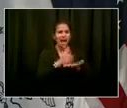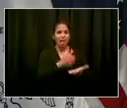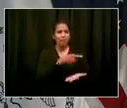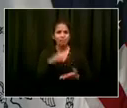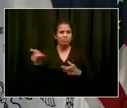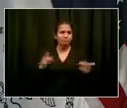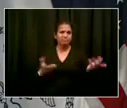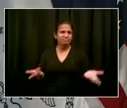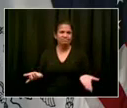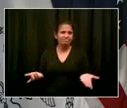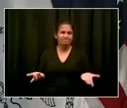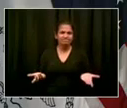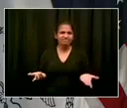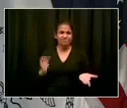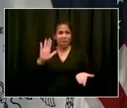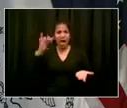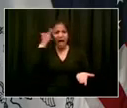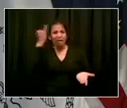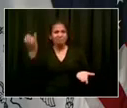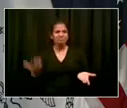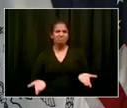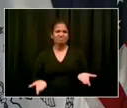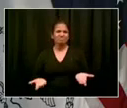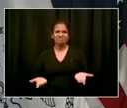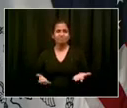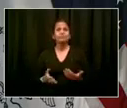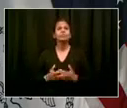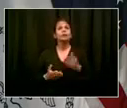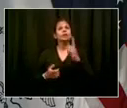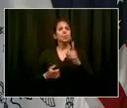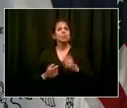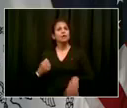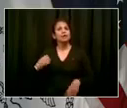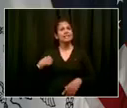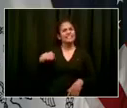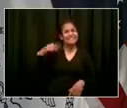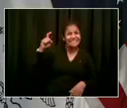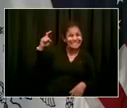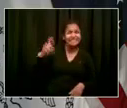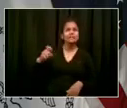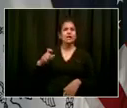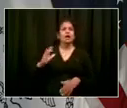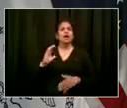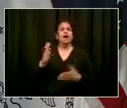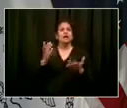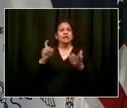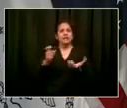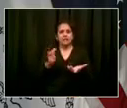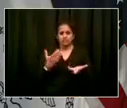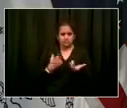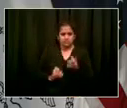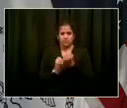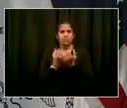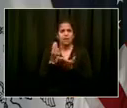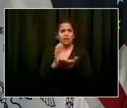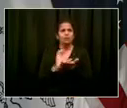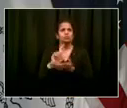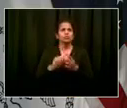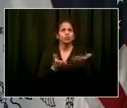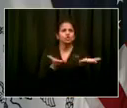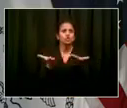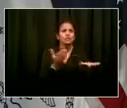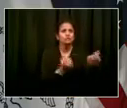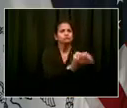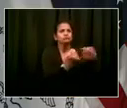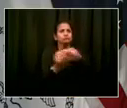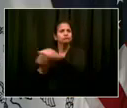city strong. We have plenty of evidence of it because up till February, this city was extraordinarily strong, strongest economy we've ever had,